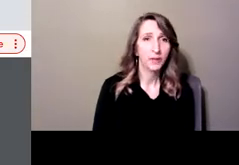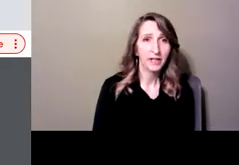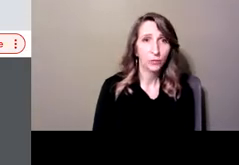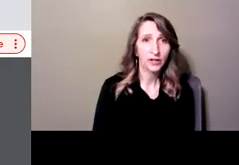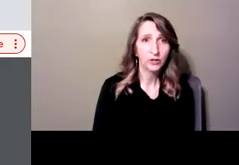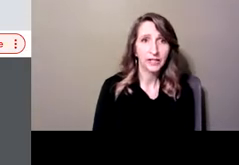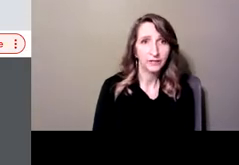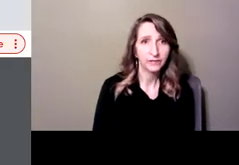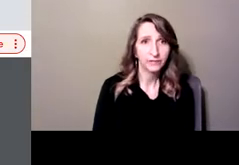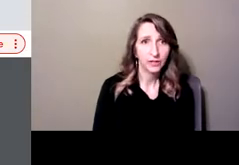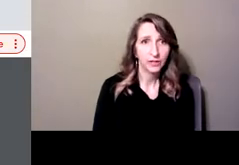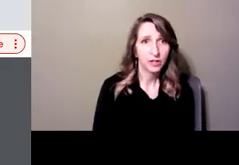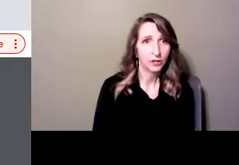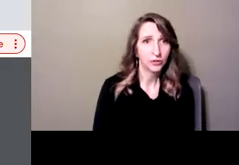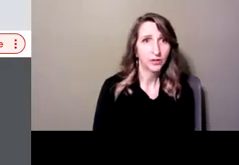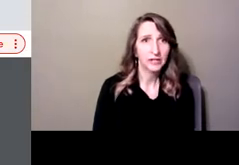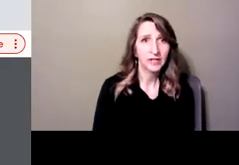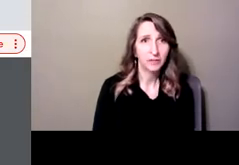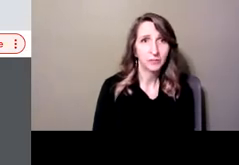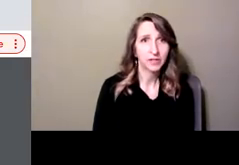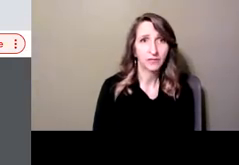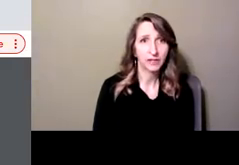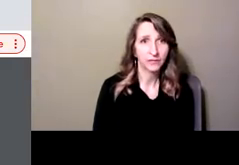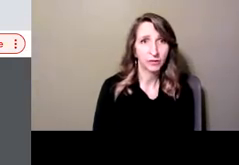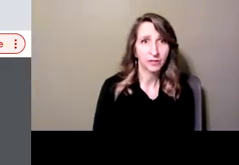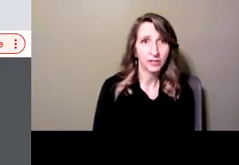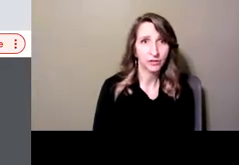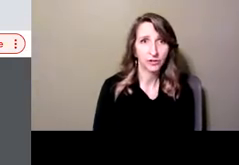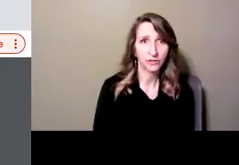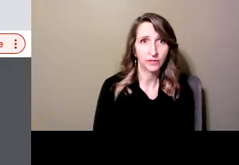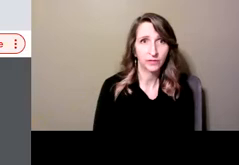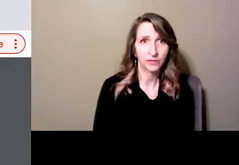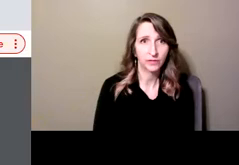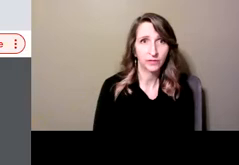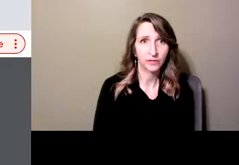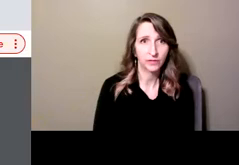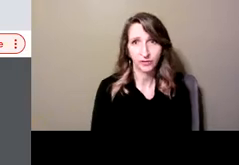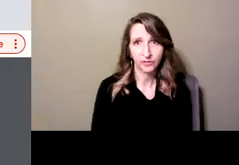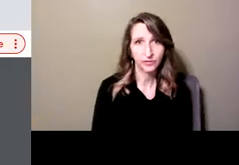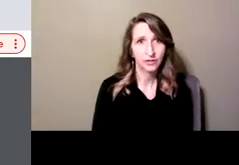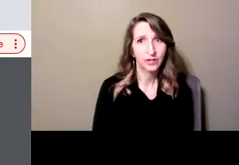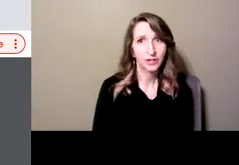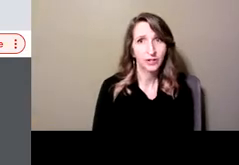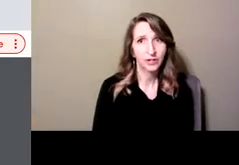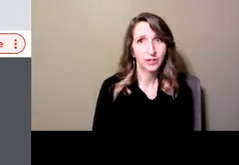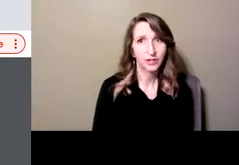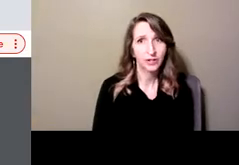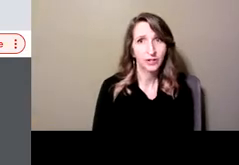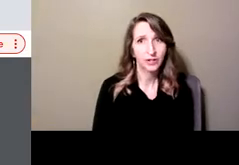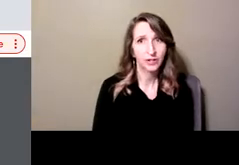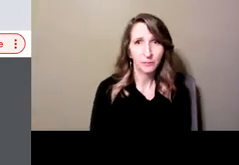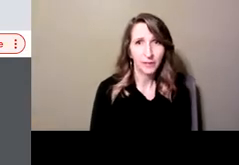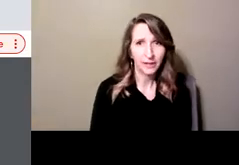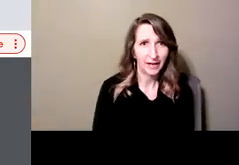So depending on where you live, those are the names of the different regional service centers. You make